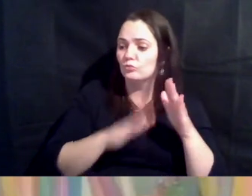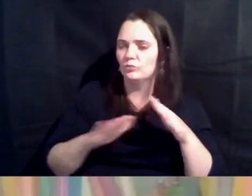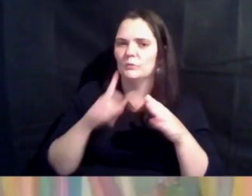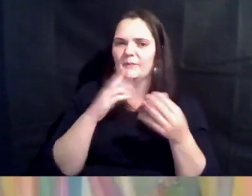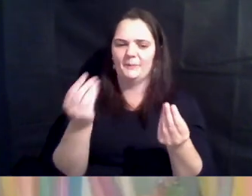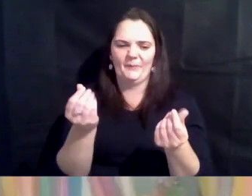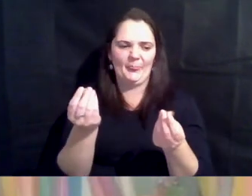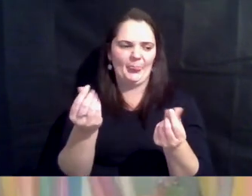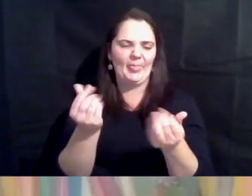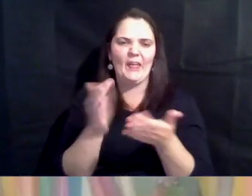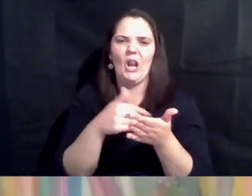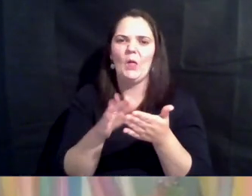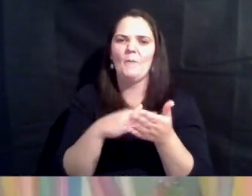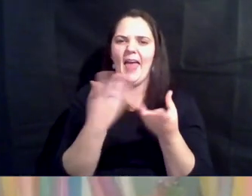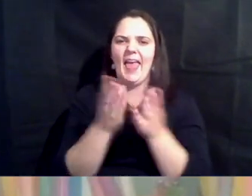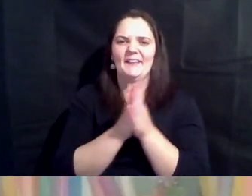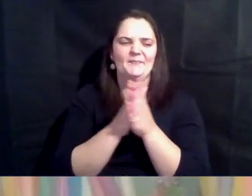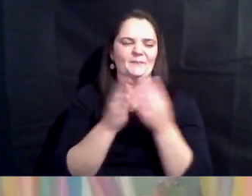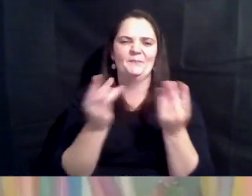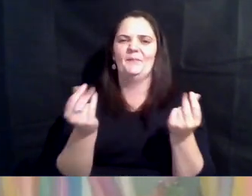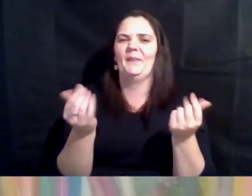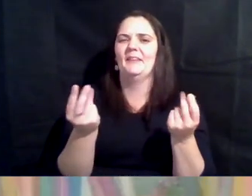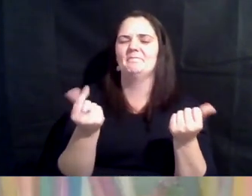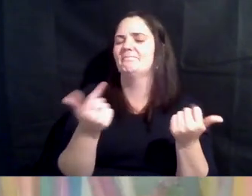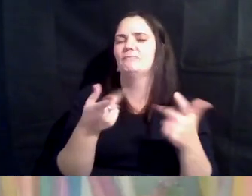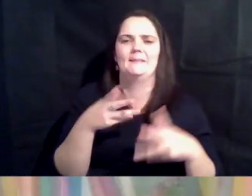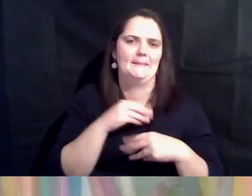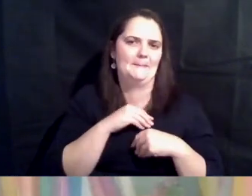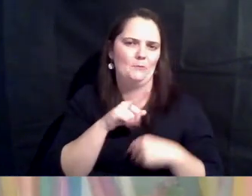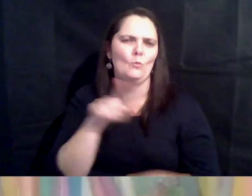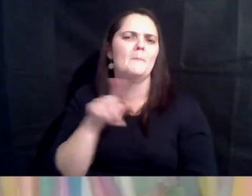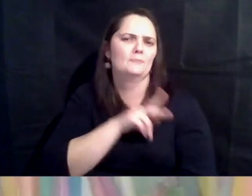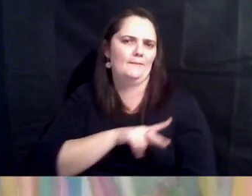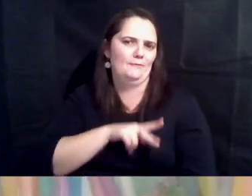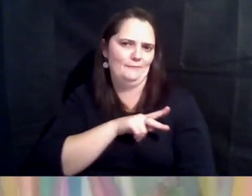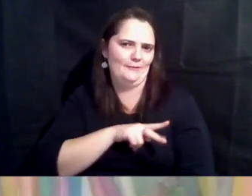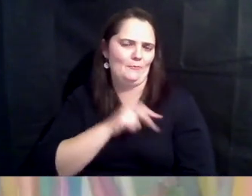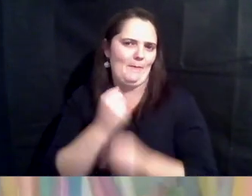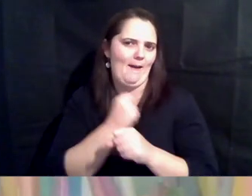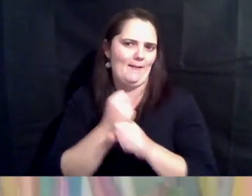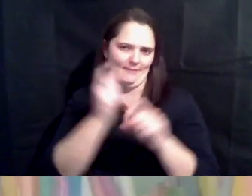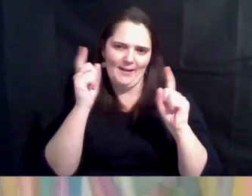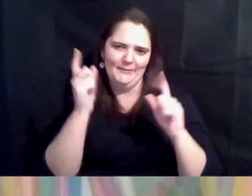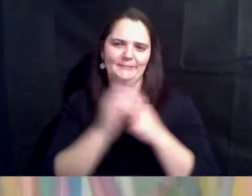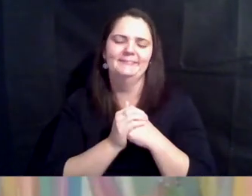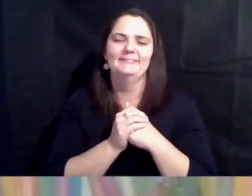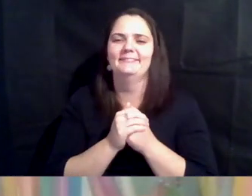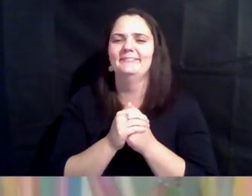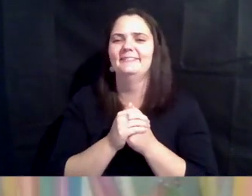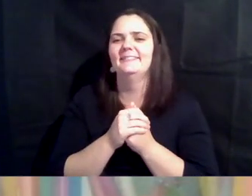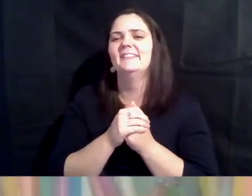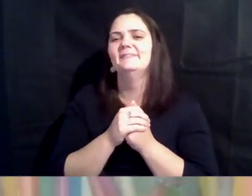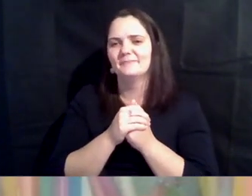but, you know, we're professional zeners now, so it's just what we have to do. Okay, so before I finish the cover, I'm just going